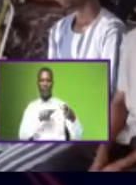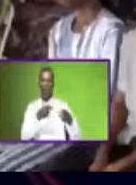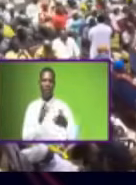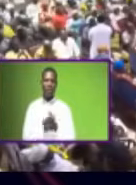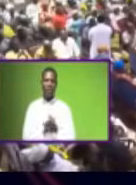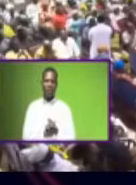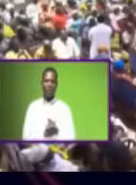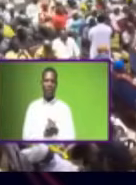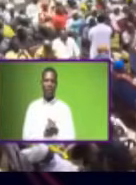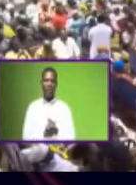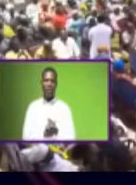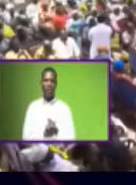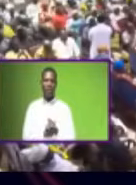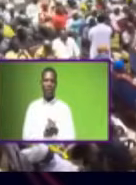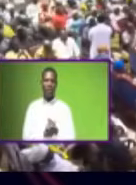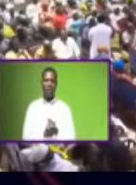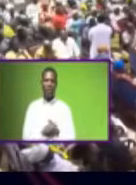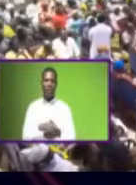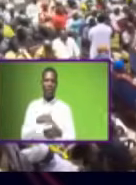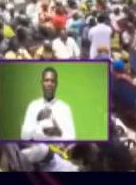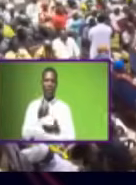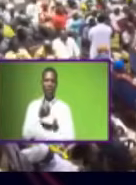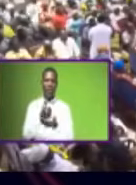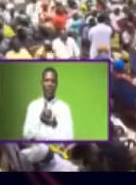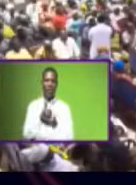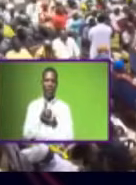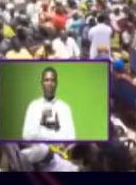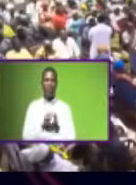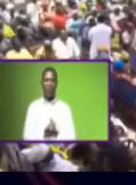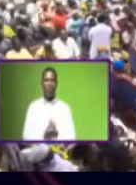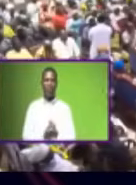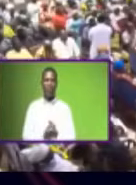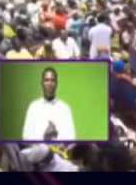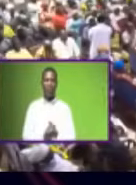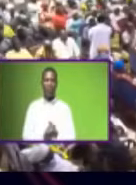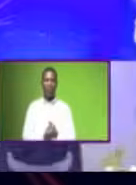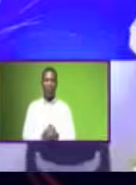here. Amen. Amen.